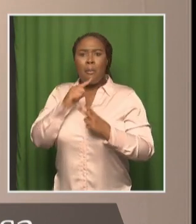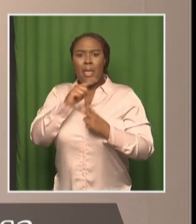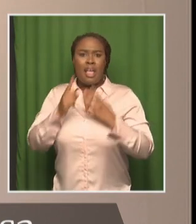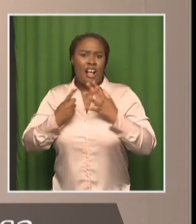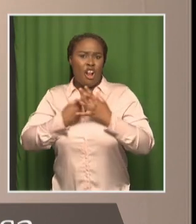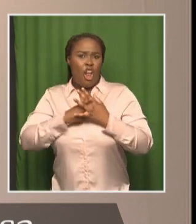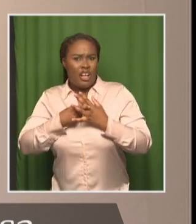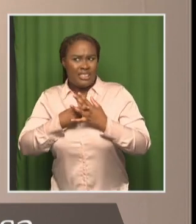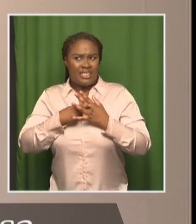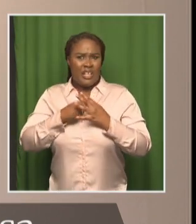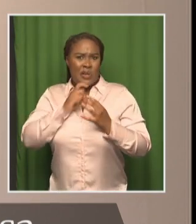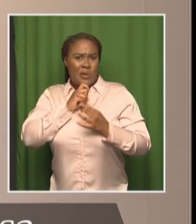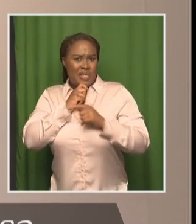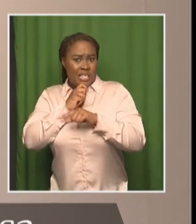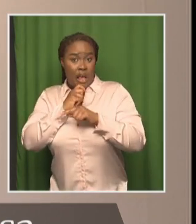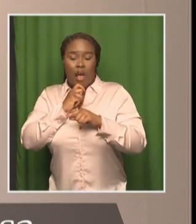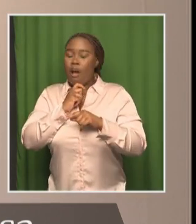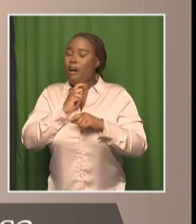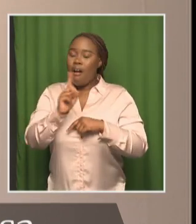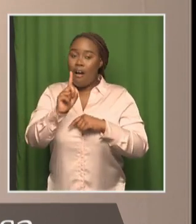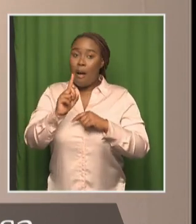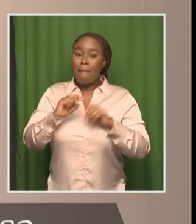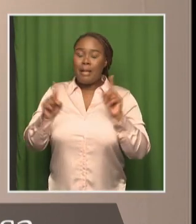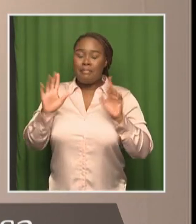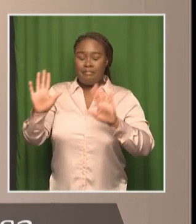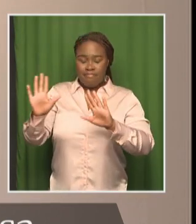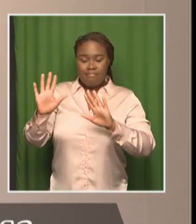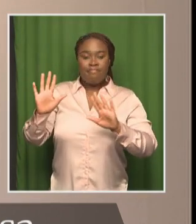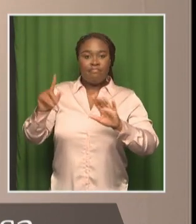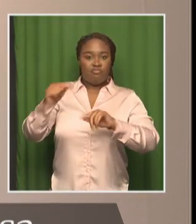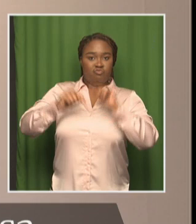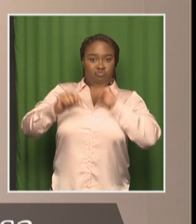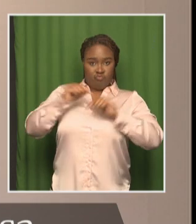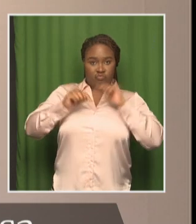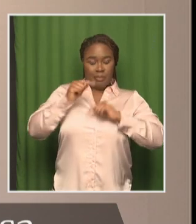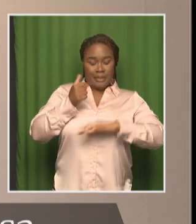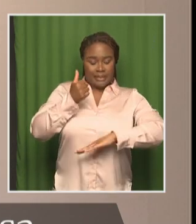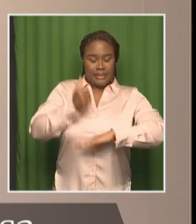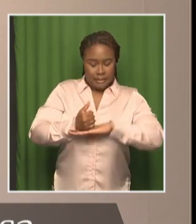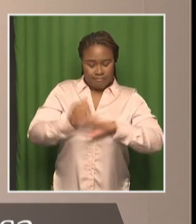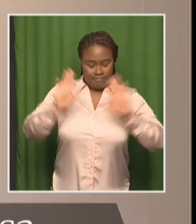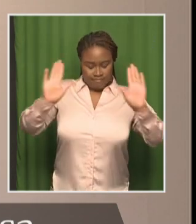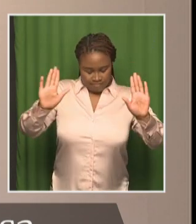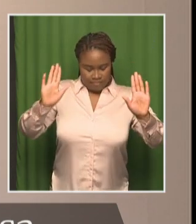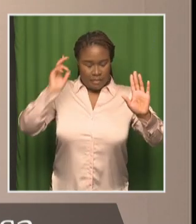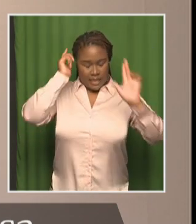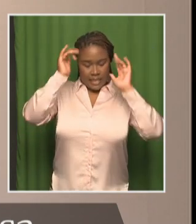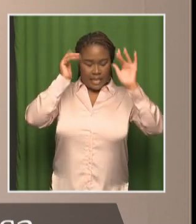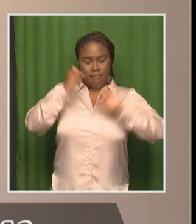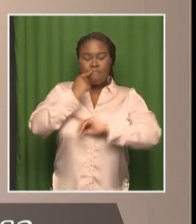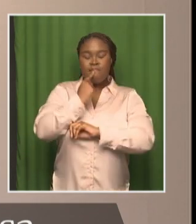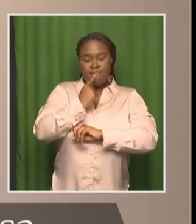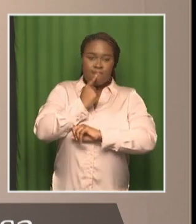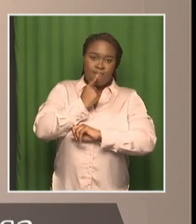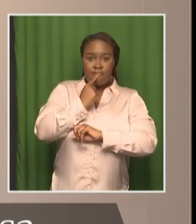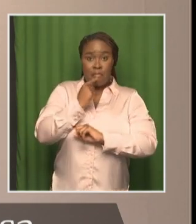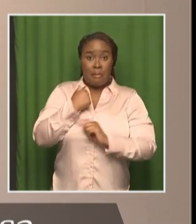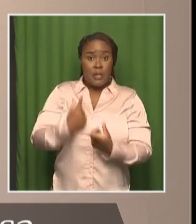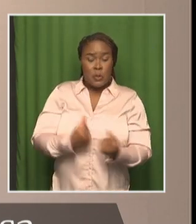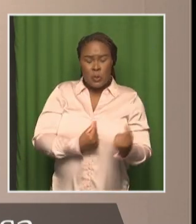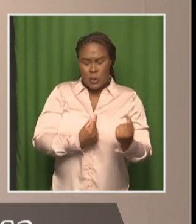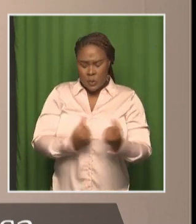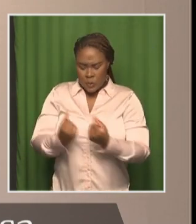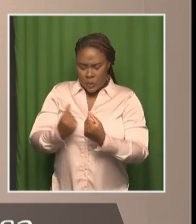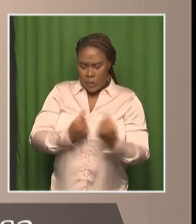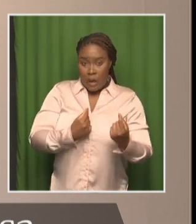So I had to sit myself down and think, what is it that I can do? So that's when I went back and started doing like